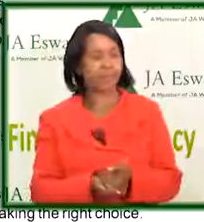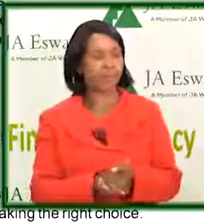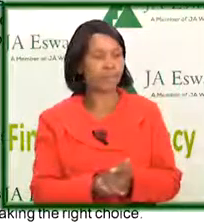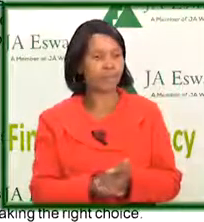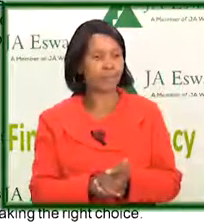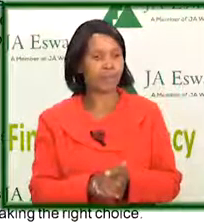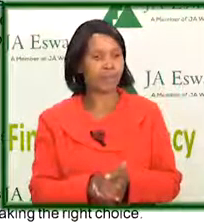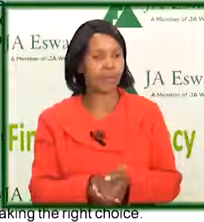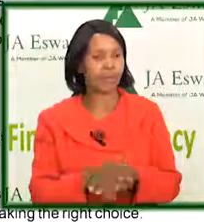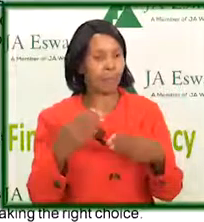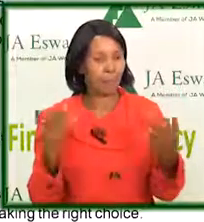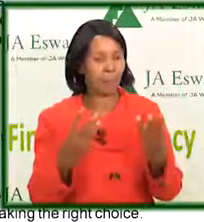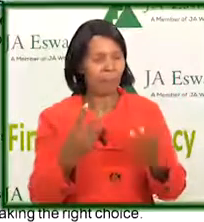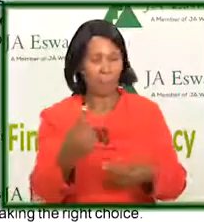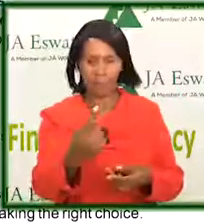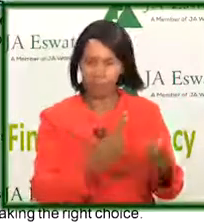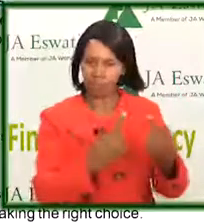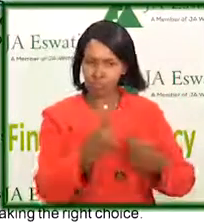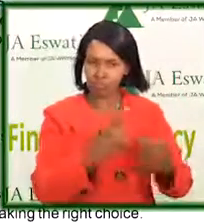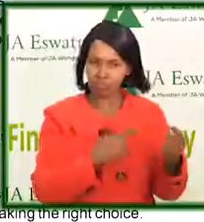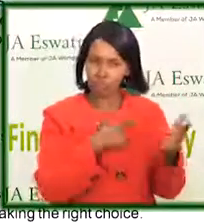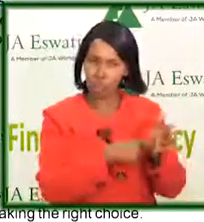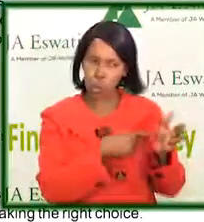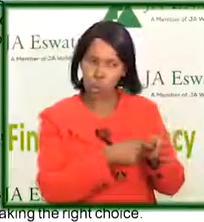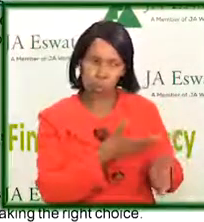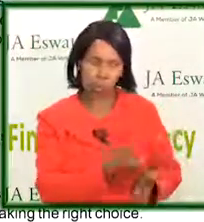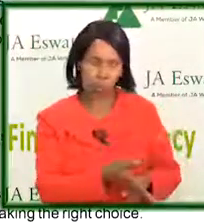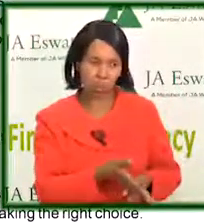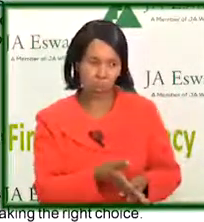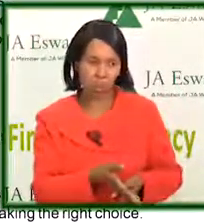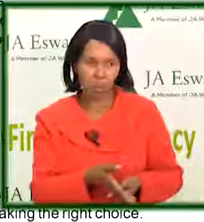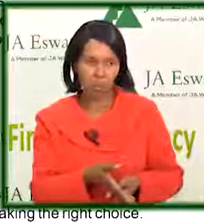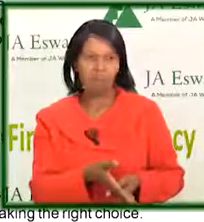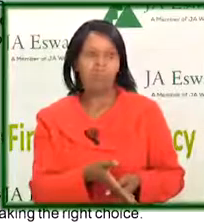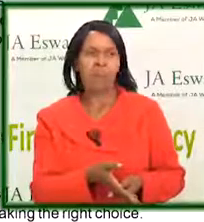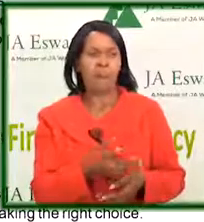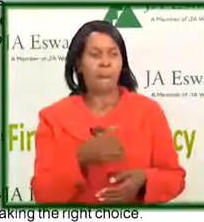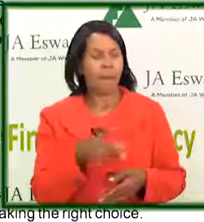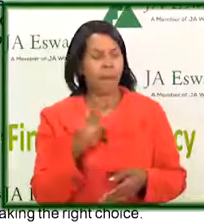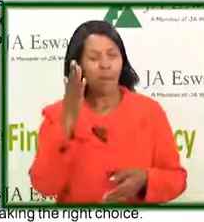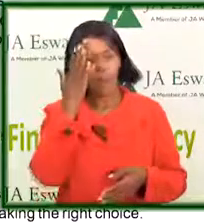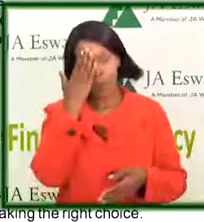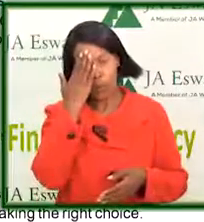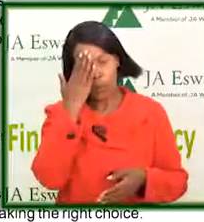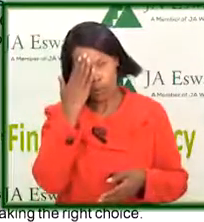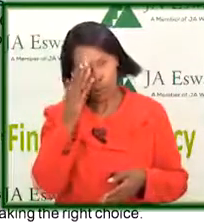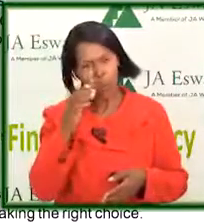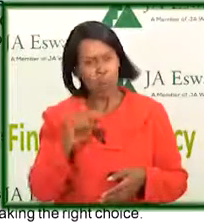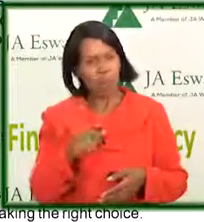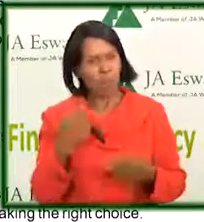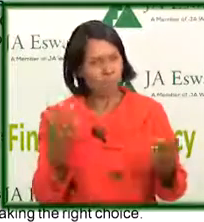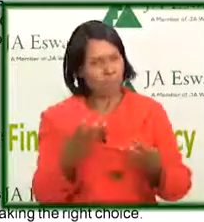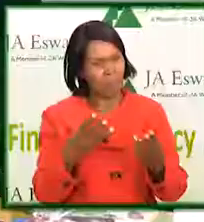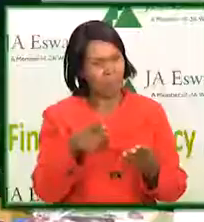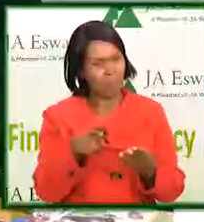can get his or her interest by pointing out the need that your product will fill. So you